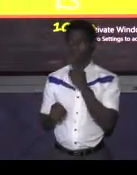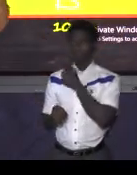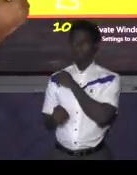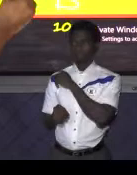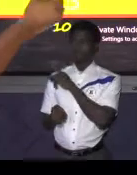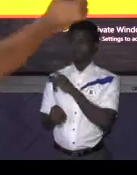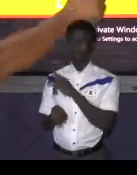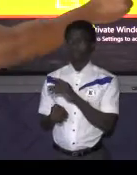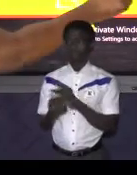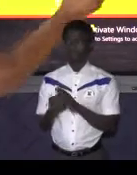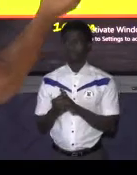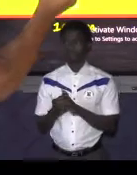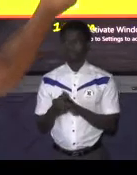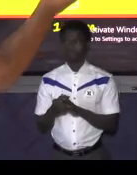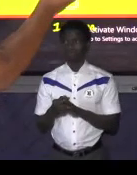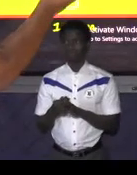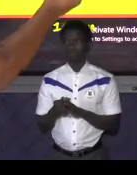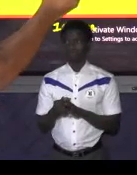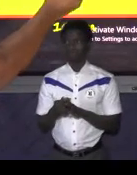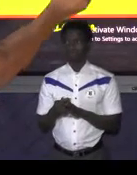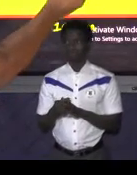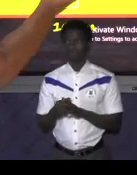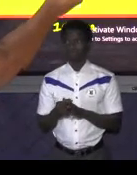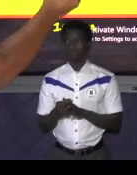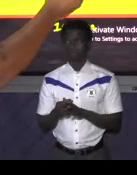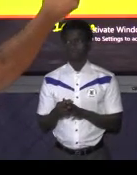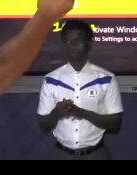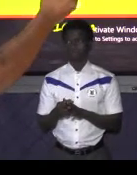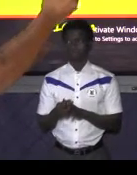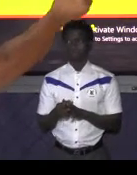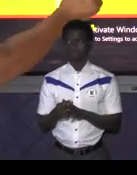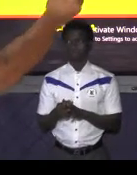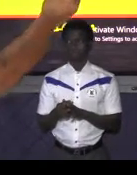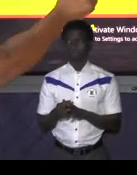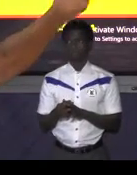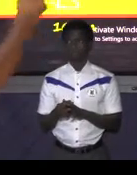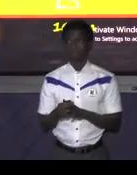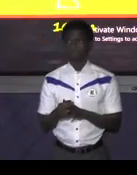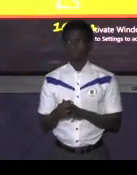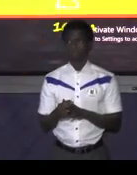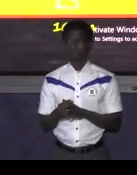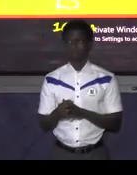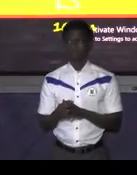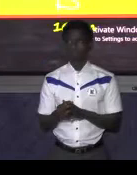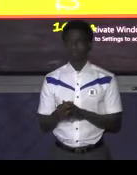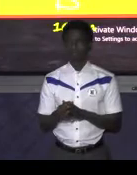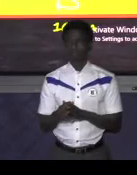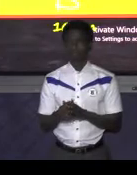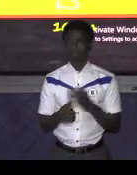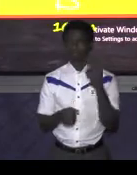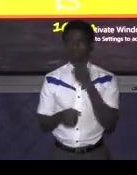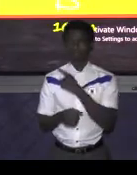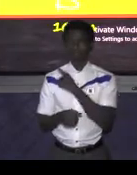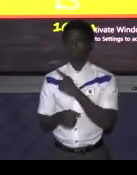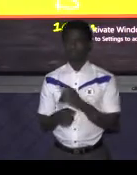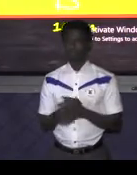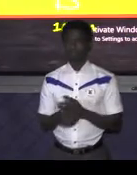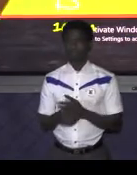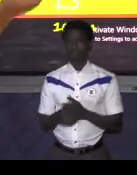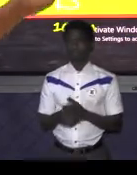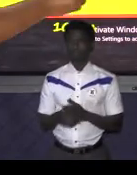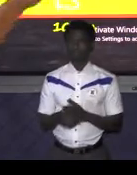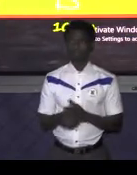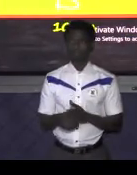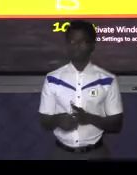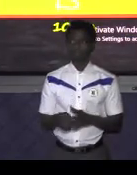10, this is 4 and this is 4, then that means this will be 2. From here, this small space will be 2. So length